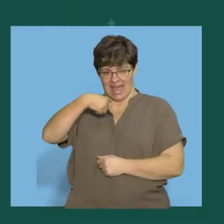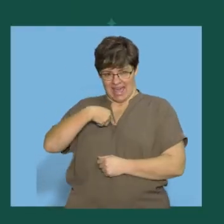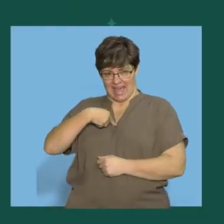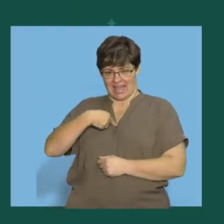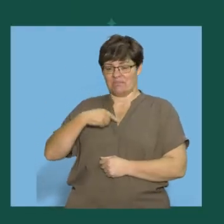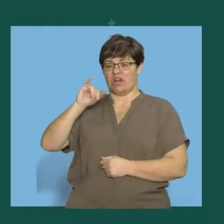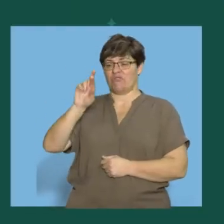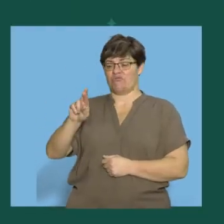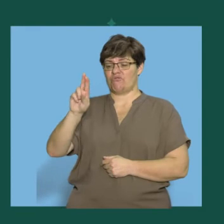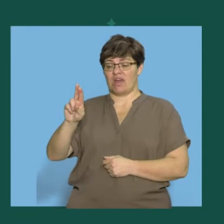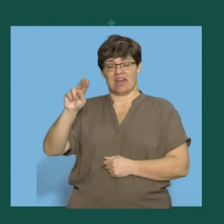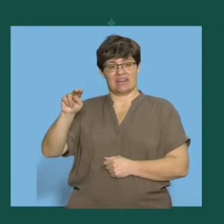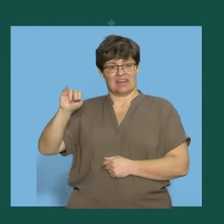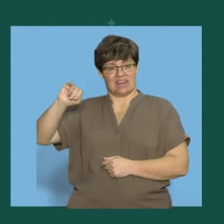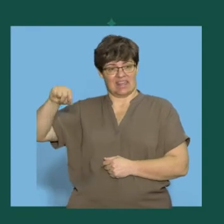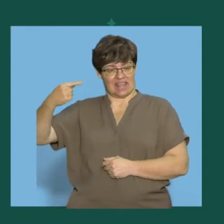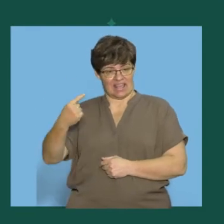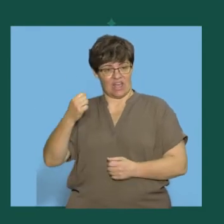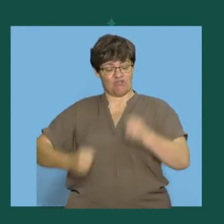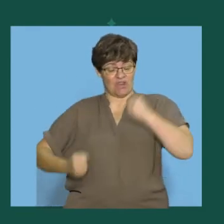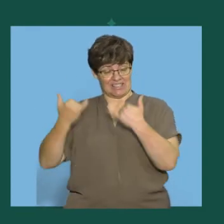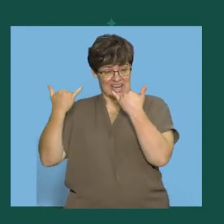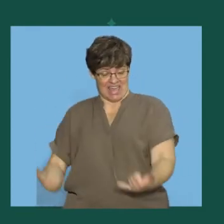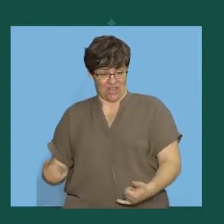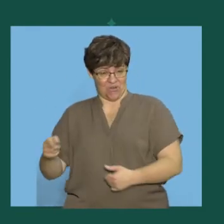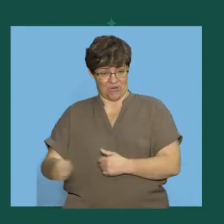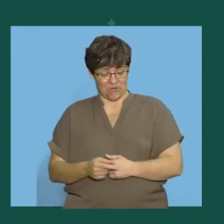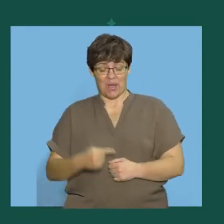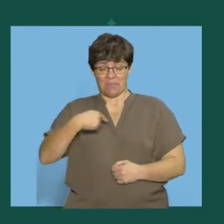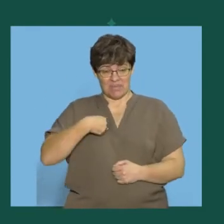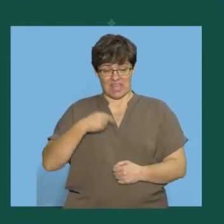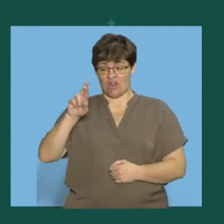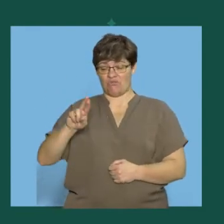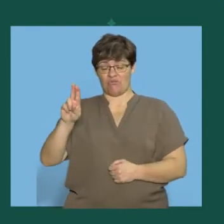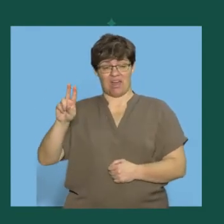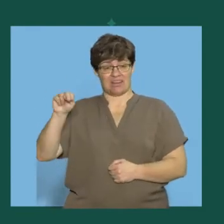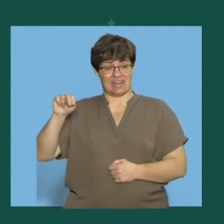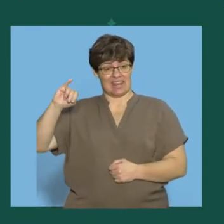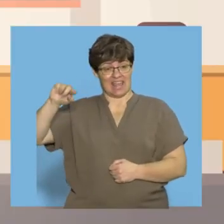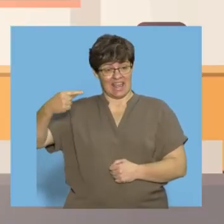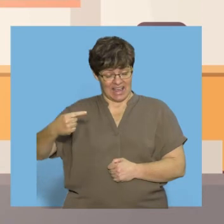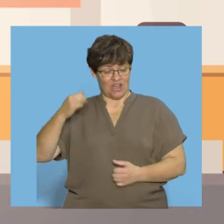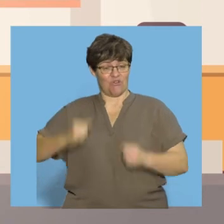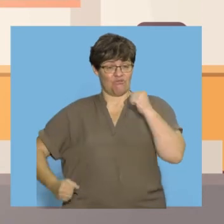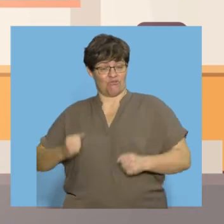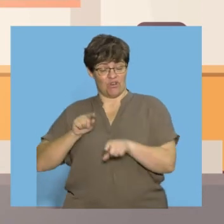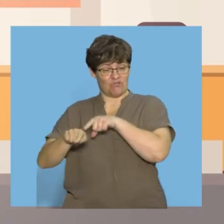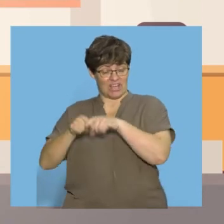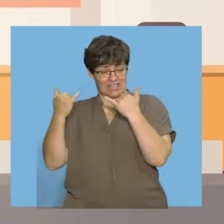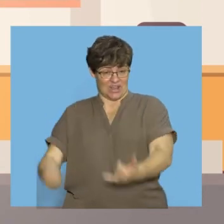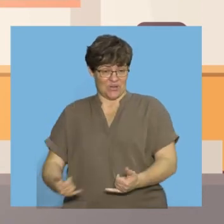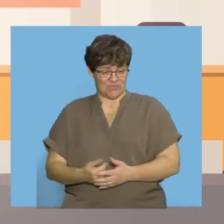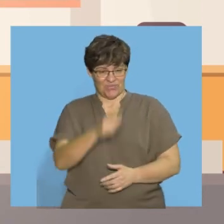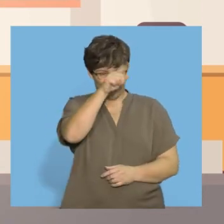I am running a race now. I am running a race now. That's